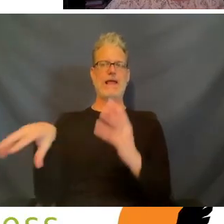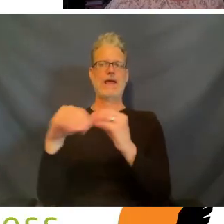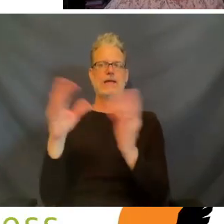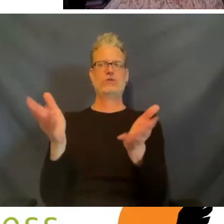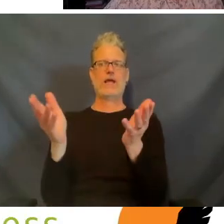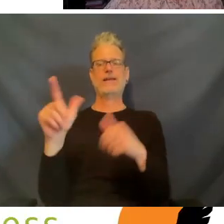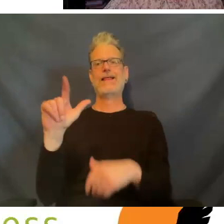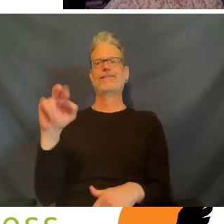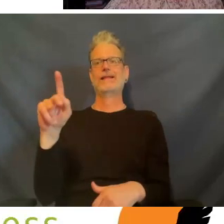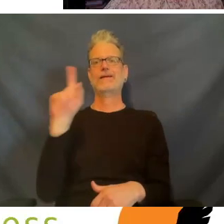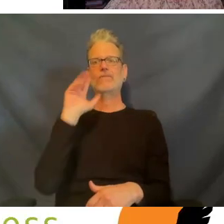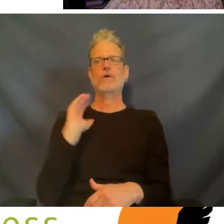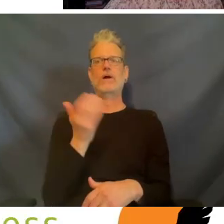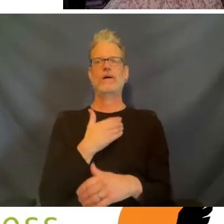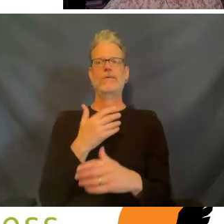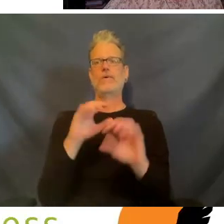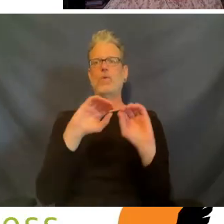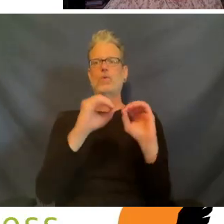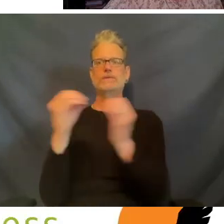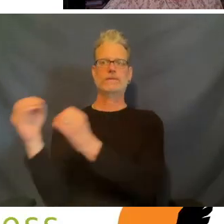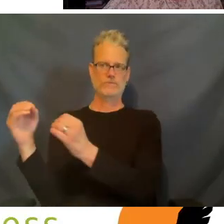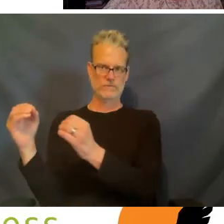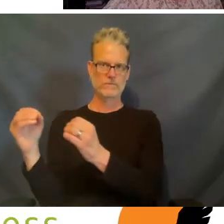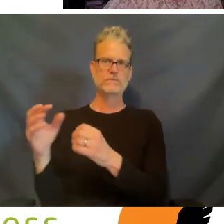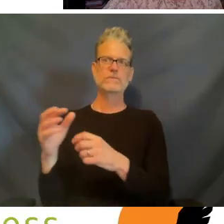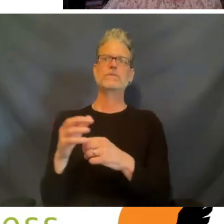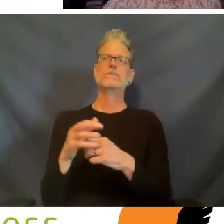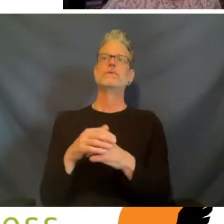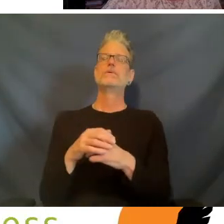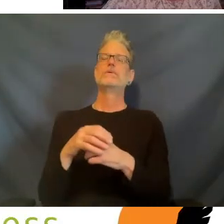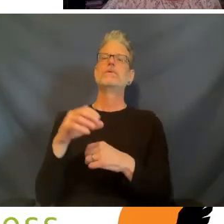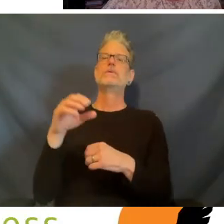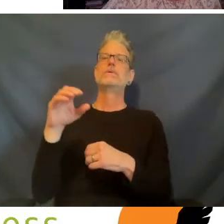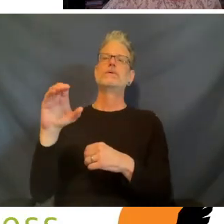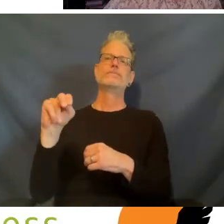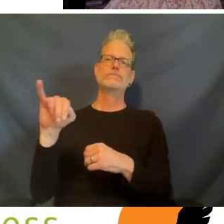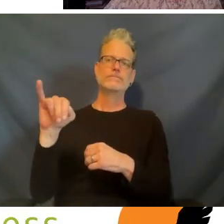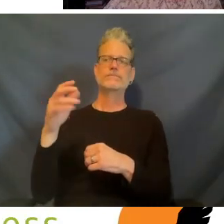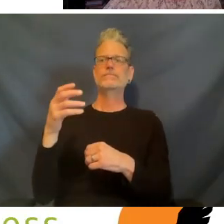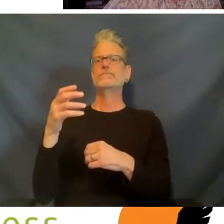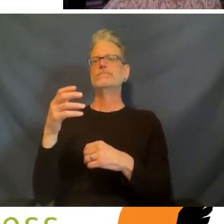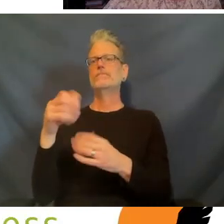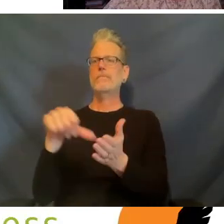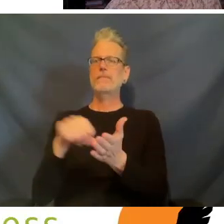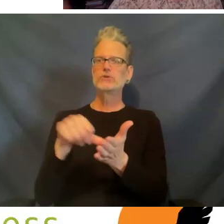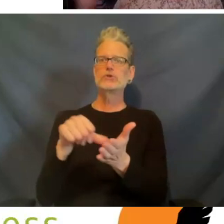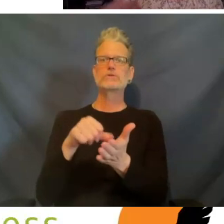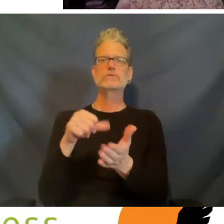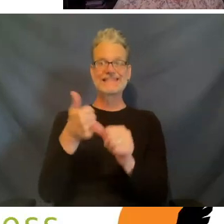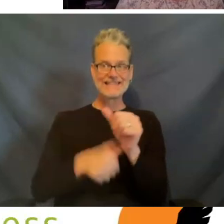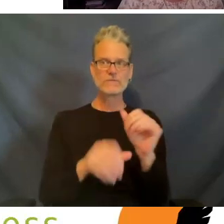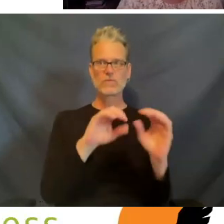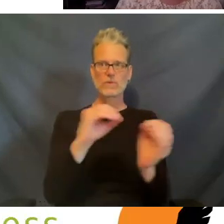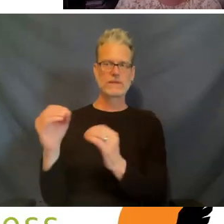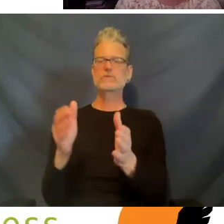our implementation partner organizations, Navigator Initiative landing pages. Each of our organizations have